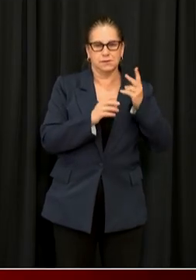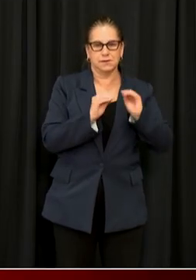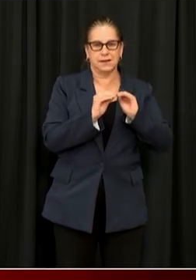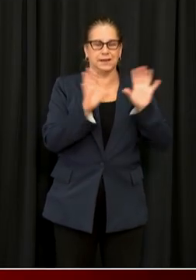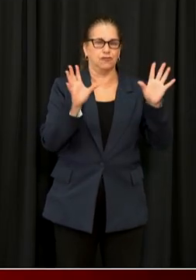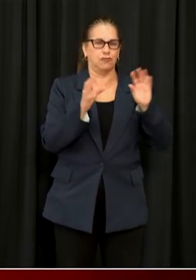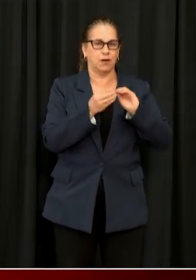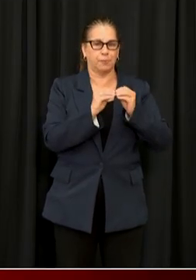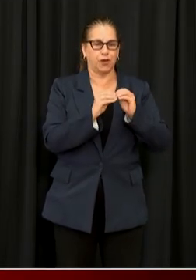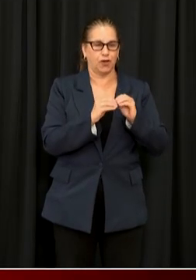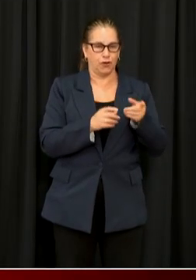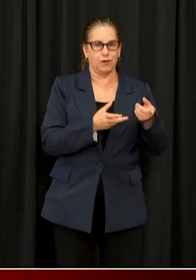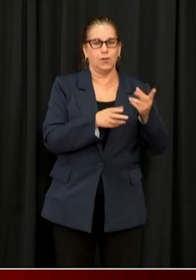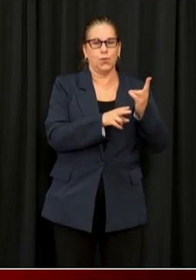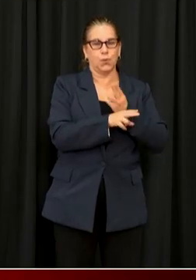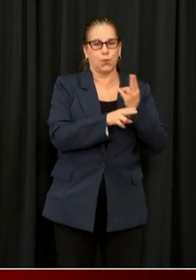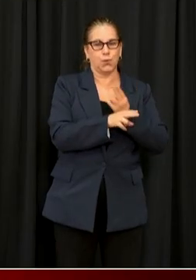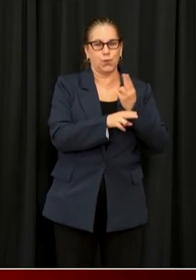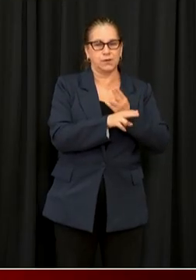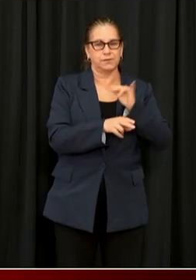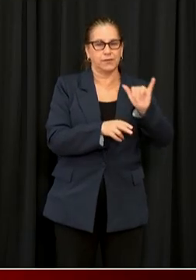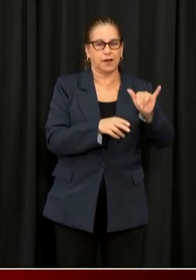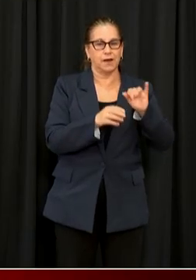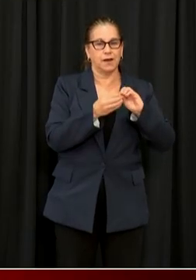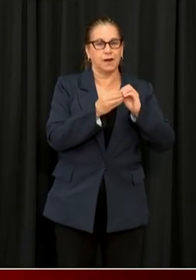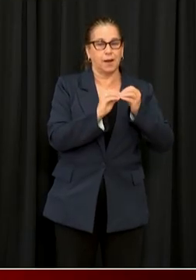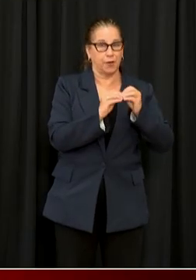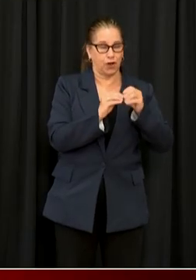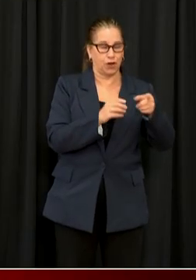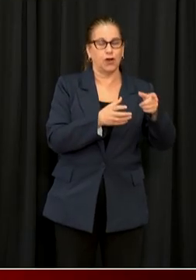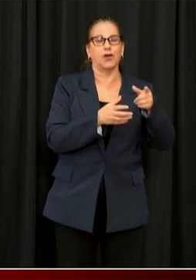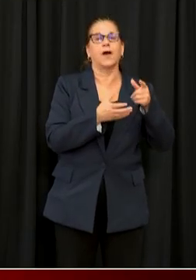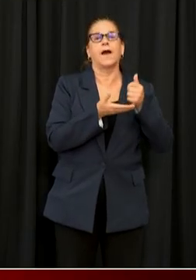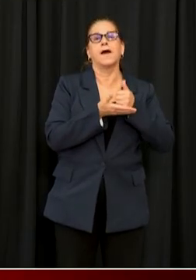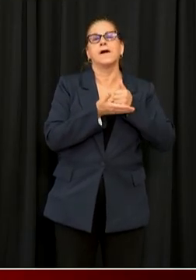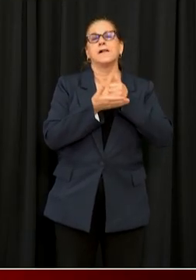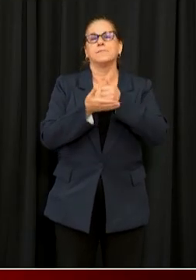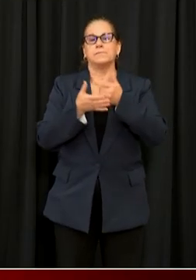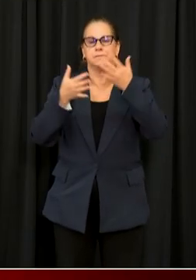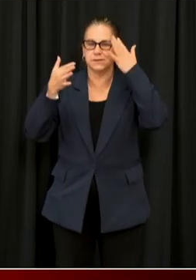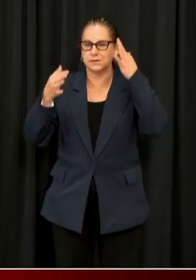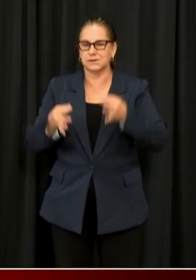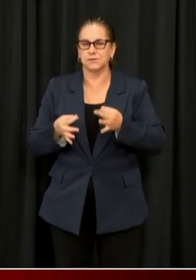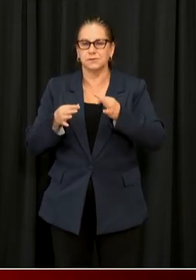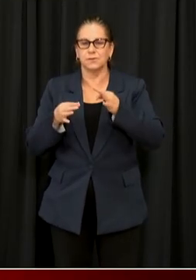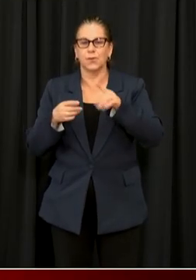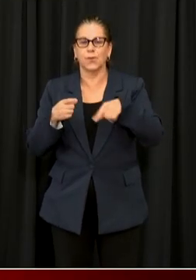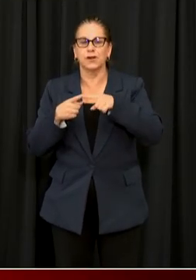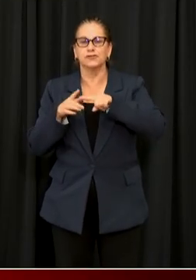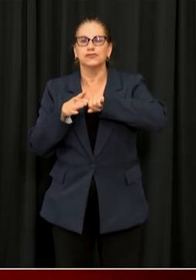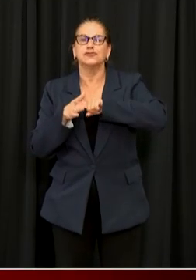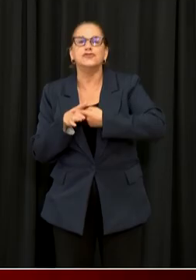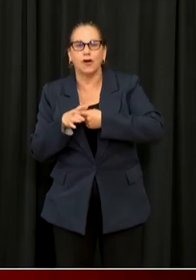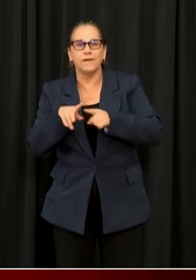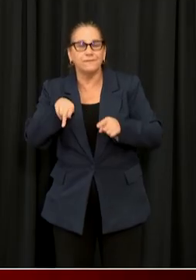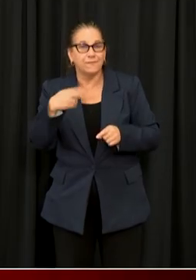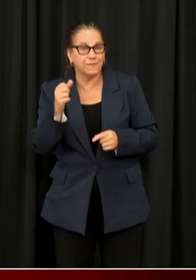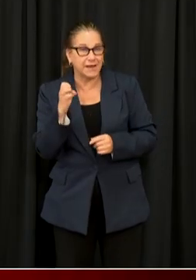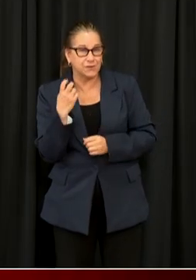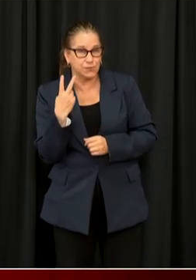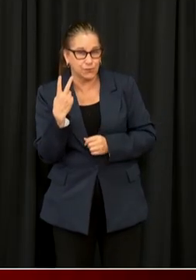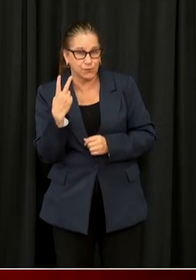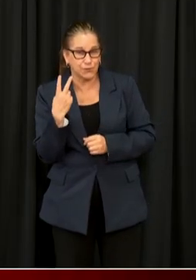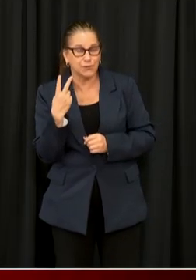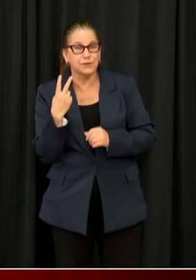moving into phase 2 no sooner than June 19th. Also, as you can see on